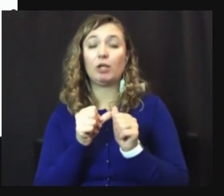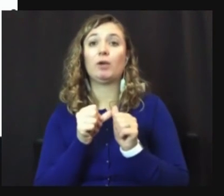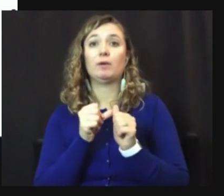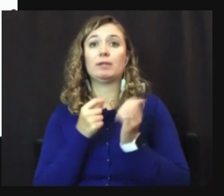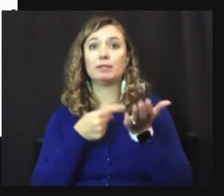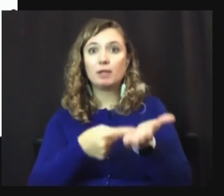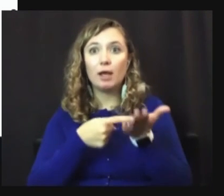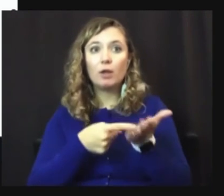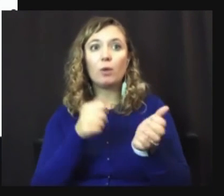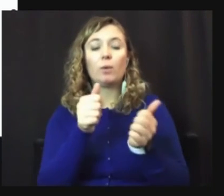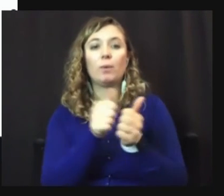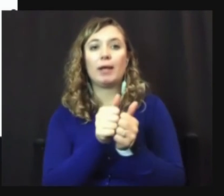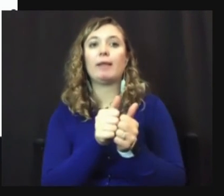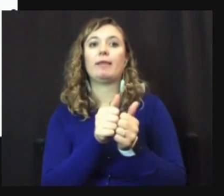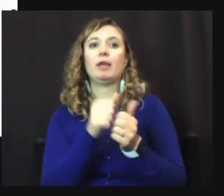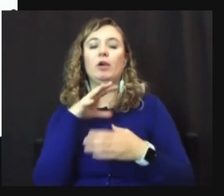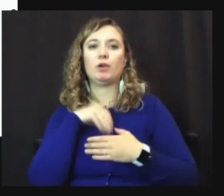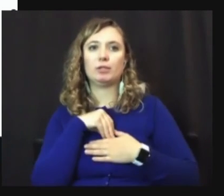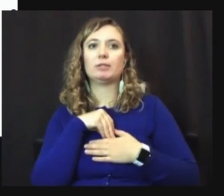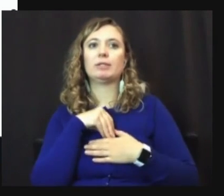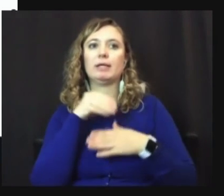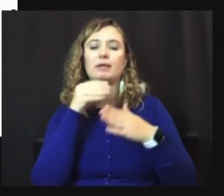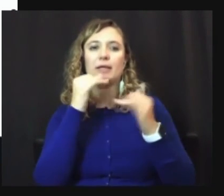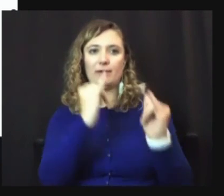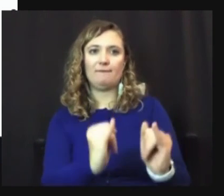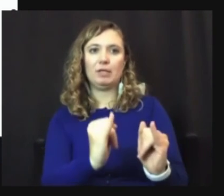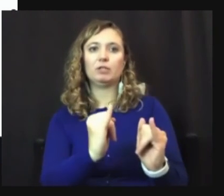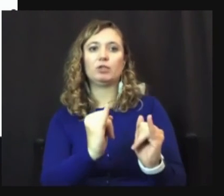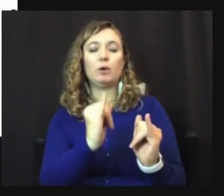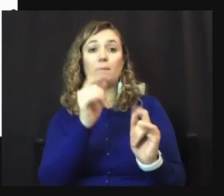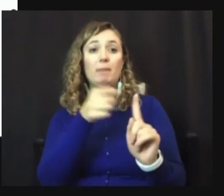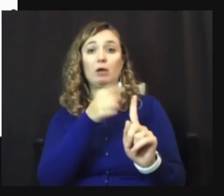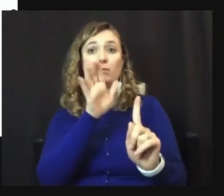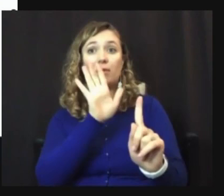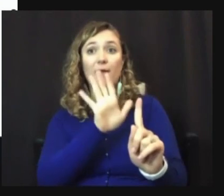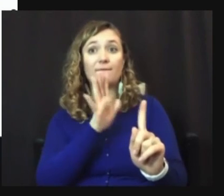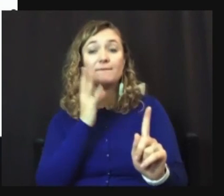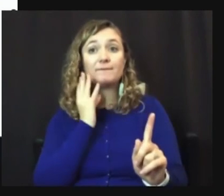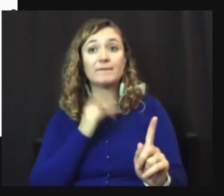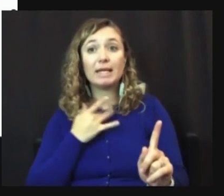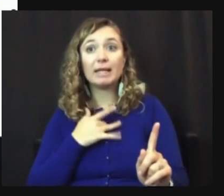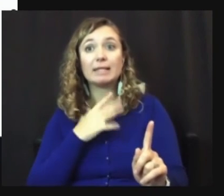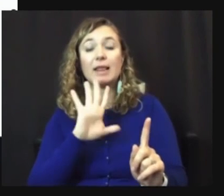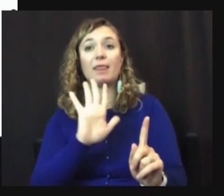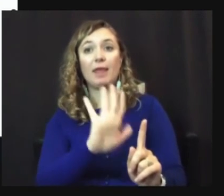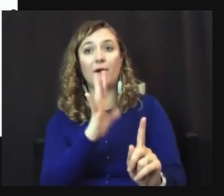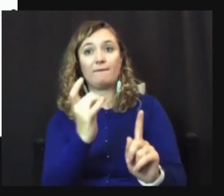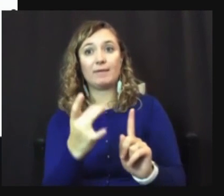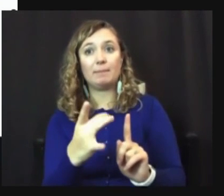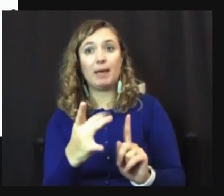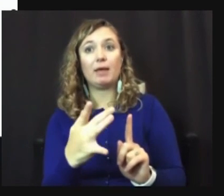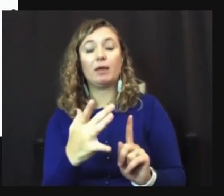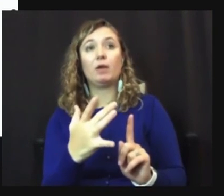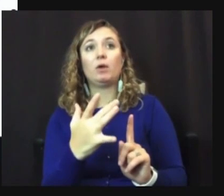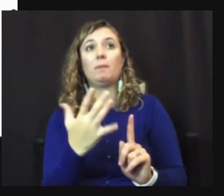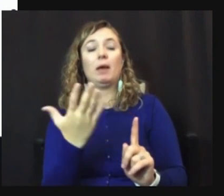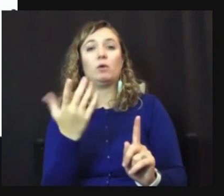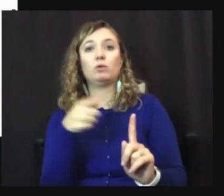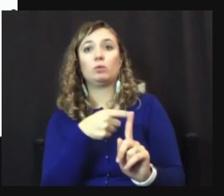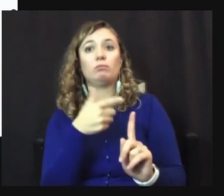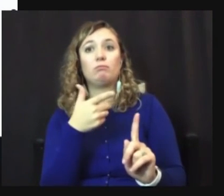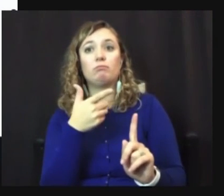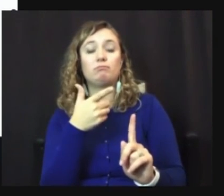autistic individual about how they're feeling around the whole process and get their feedback about what they might think would help.